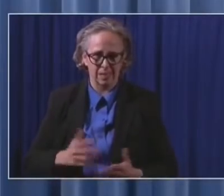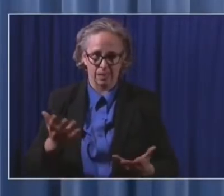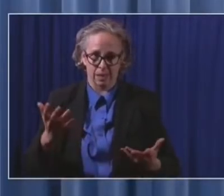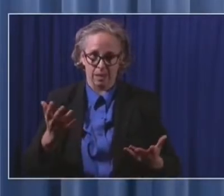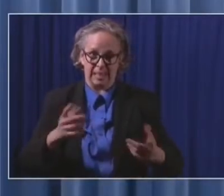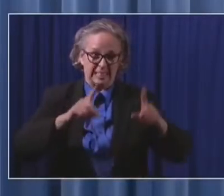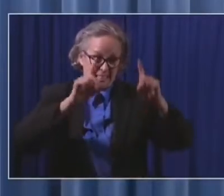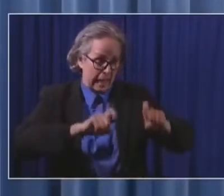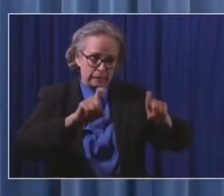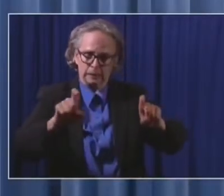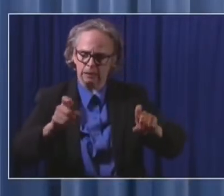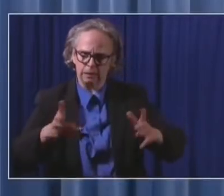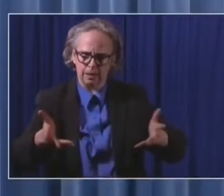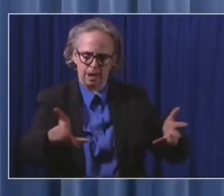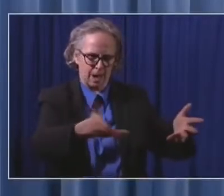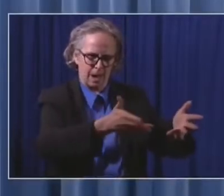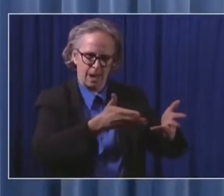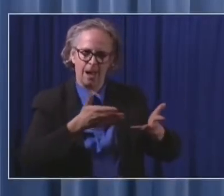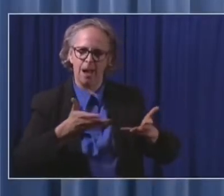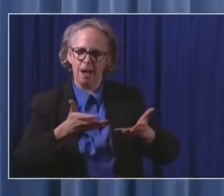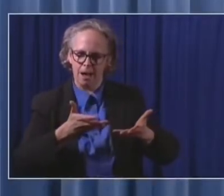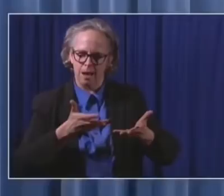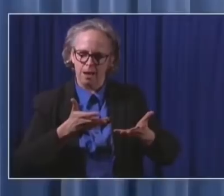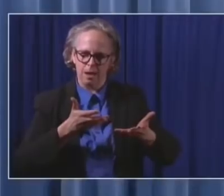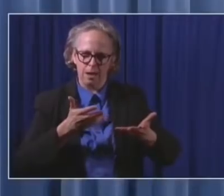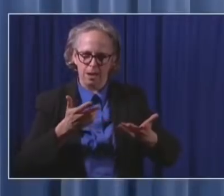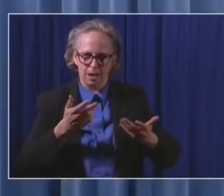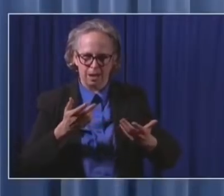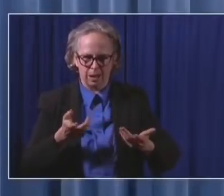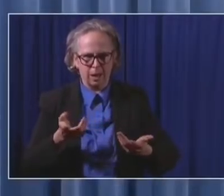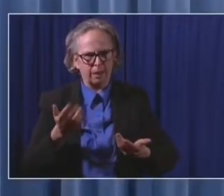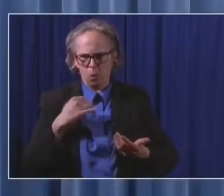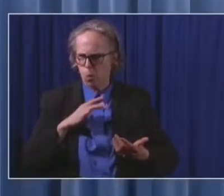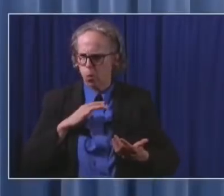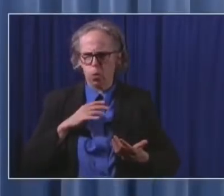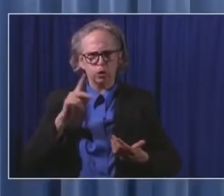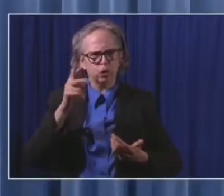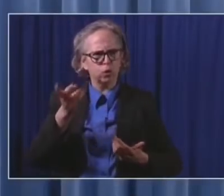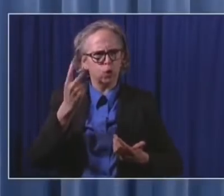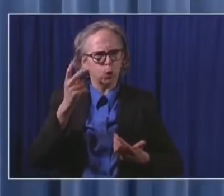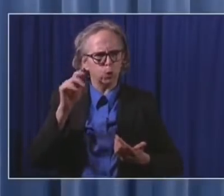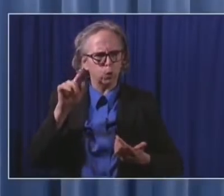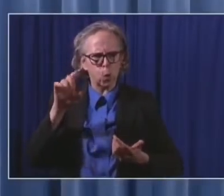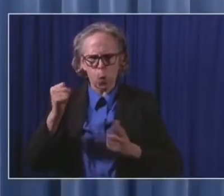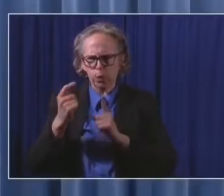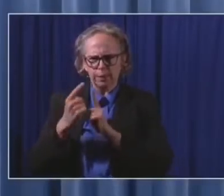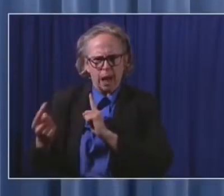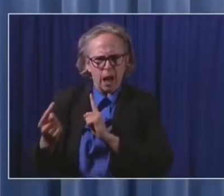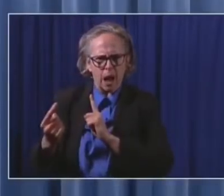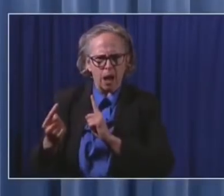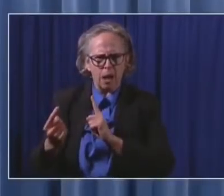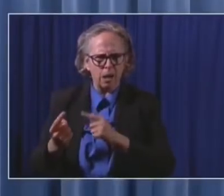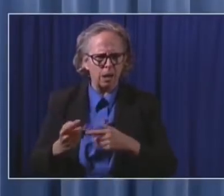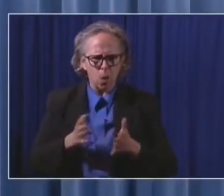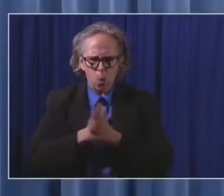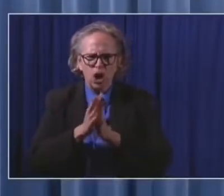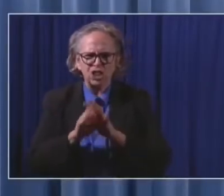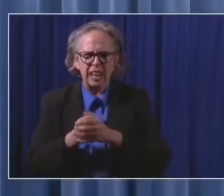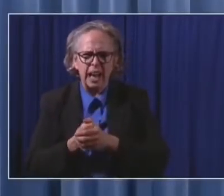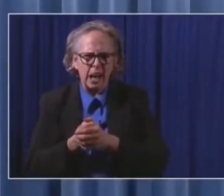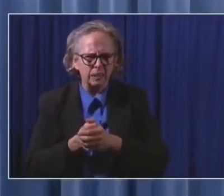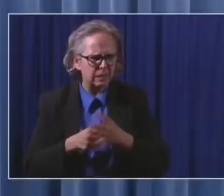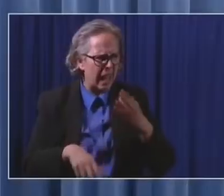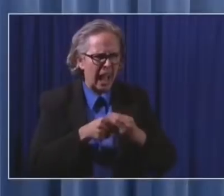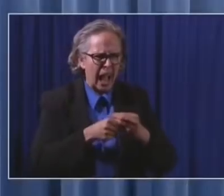we can do that. That plus the testing that we're going to continue to ramp up. These are the 2 real tools